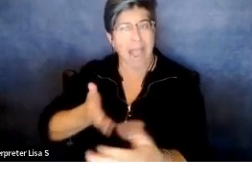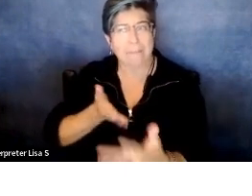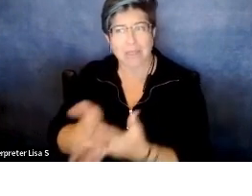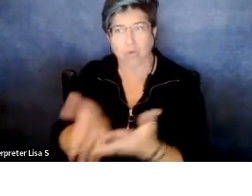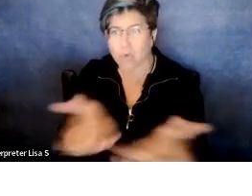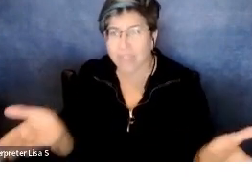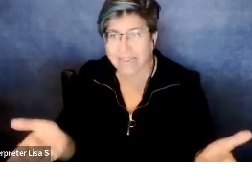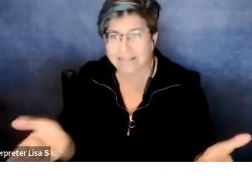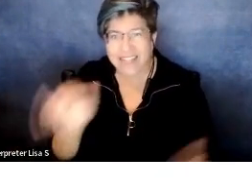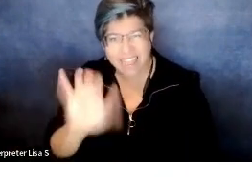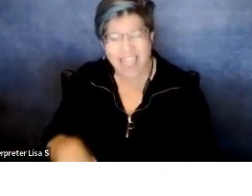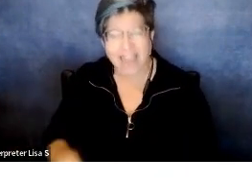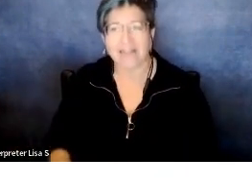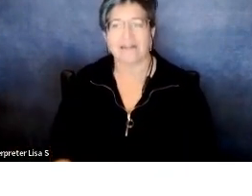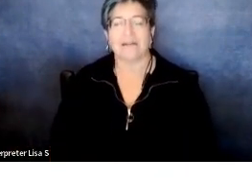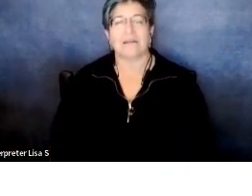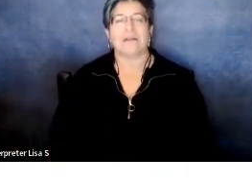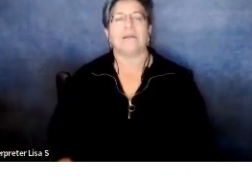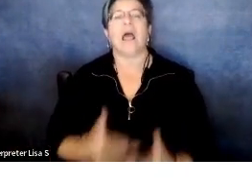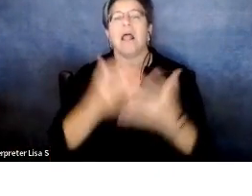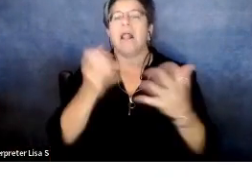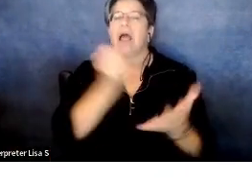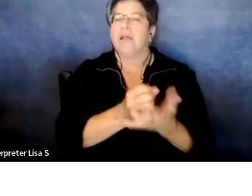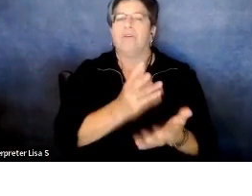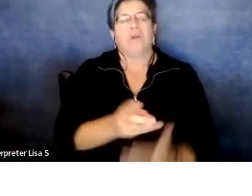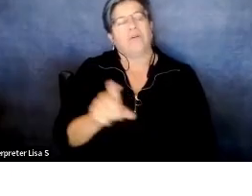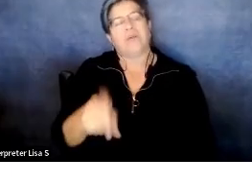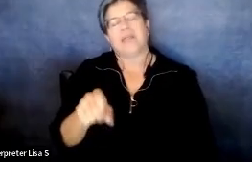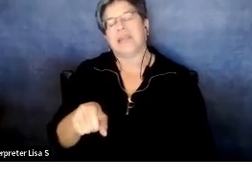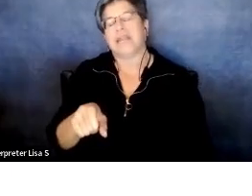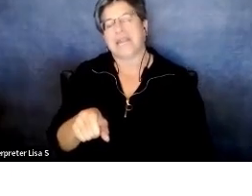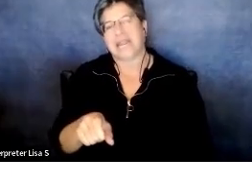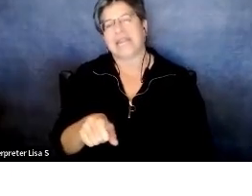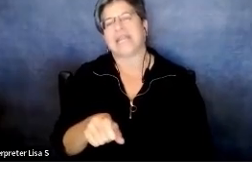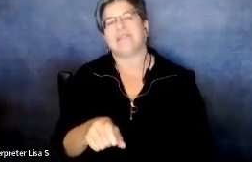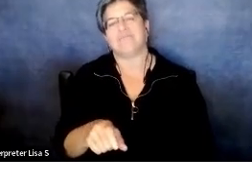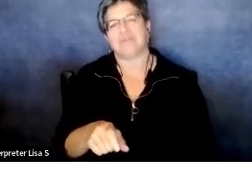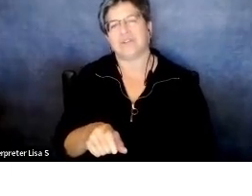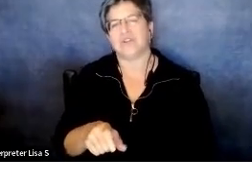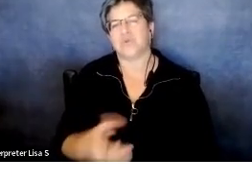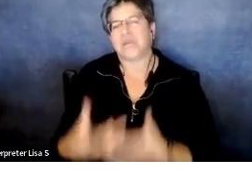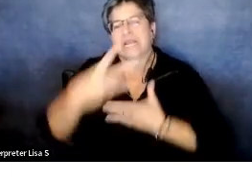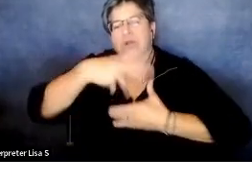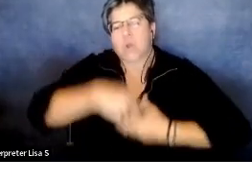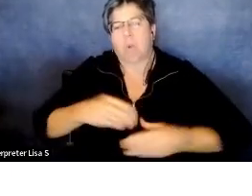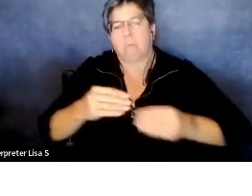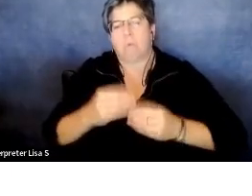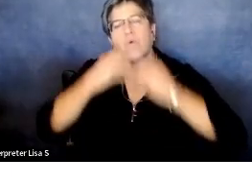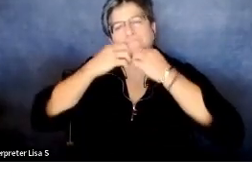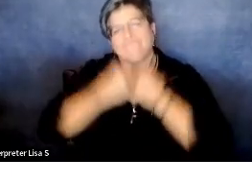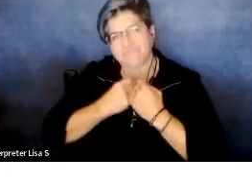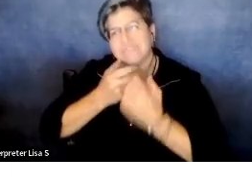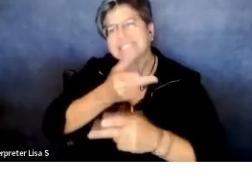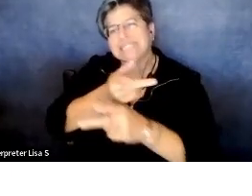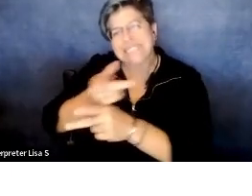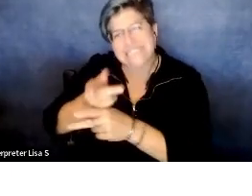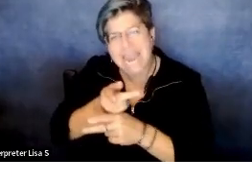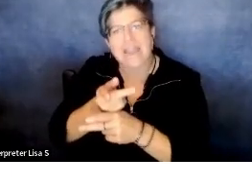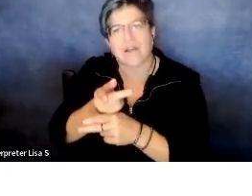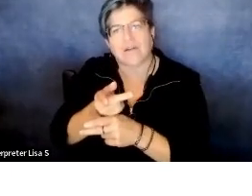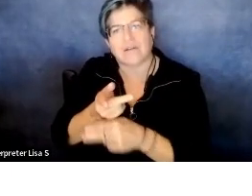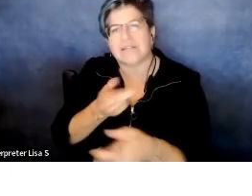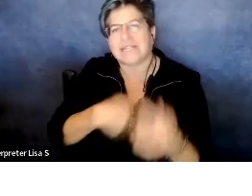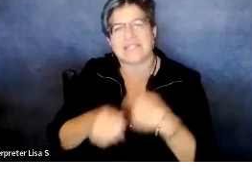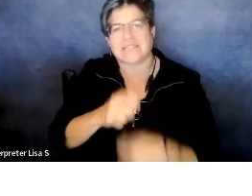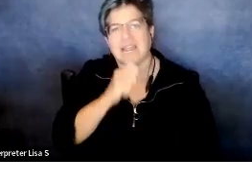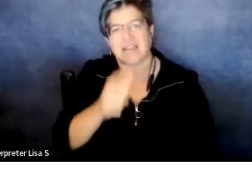that. A lot of social workers need to take more care into their work instead of like just not caring about